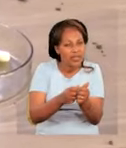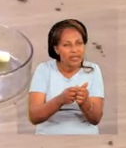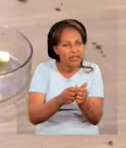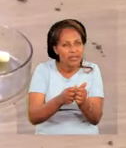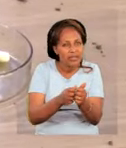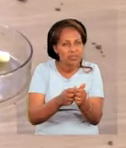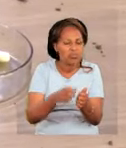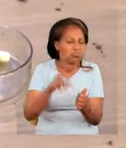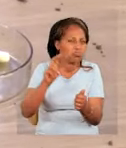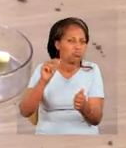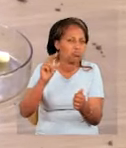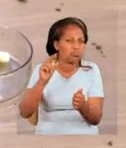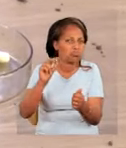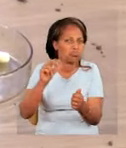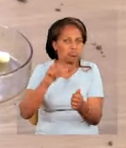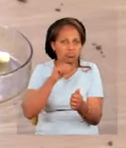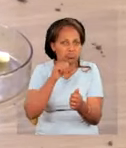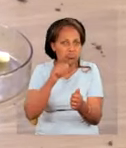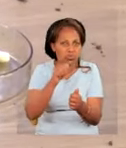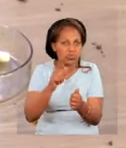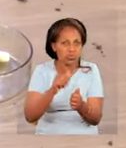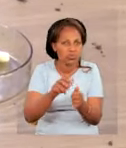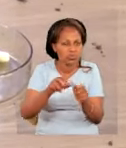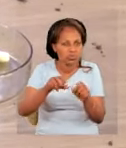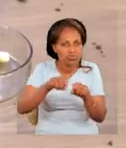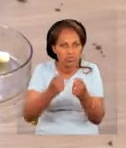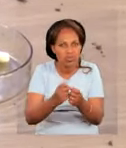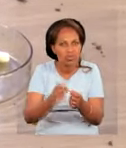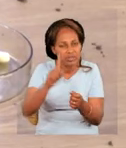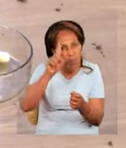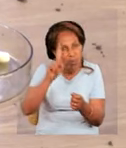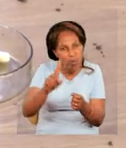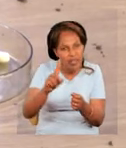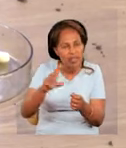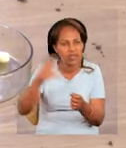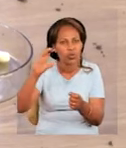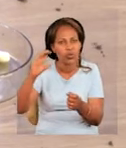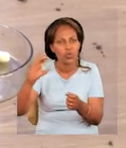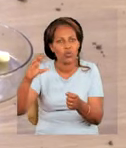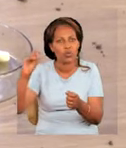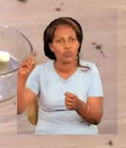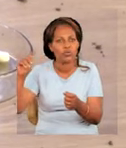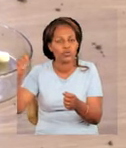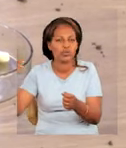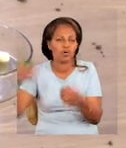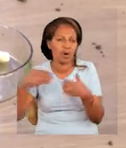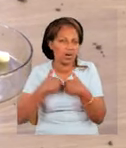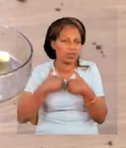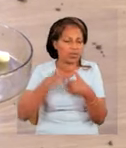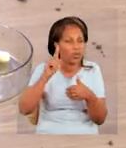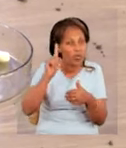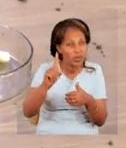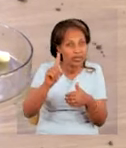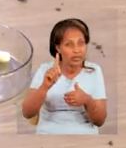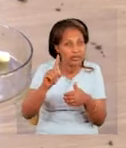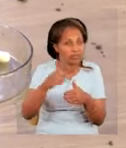this does not split because it has only one cotyledon. One cotyledon does not split, of